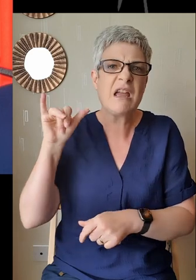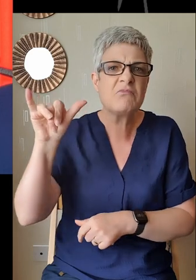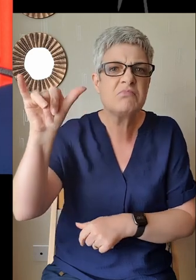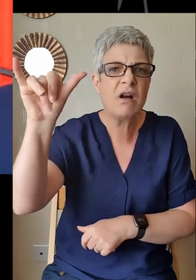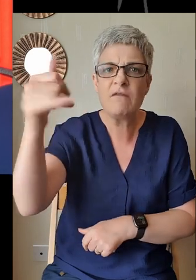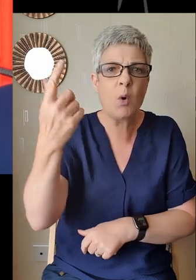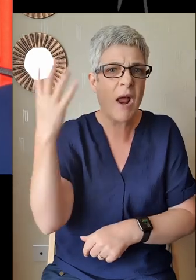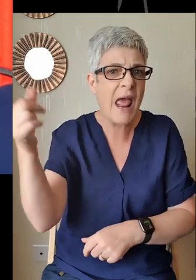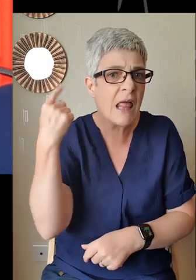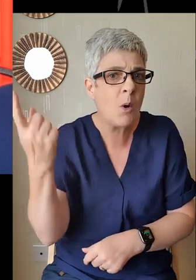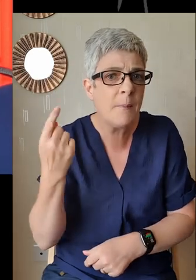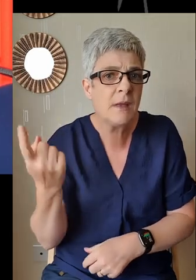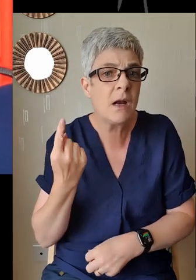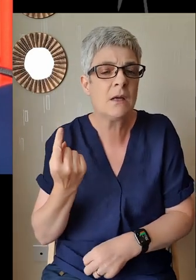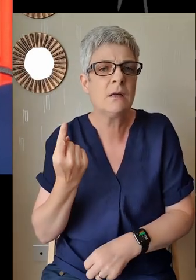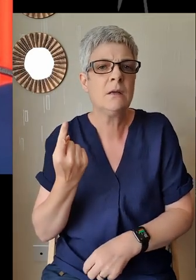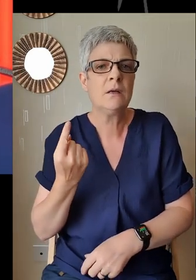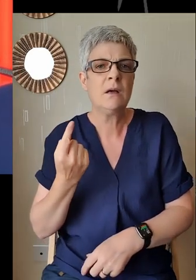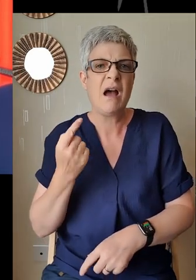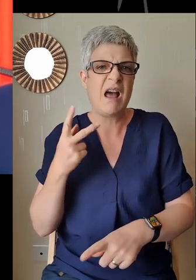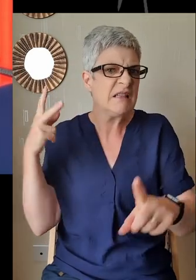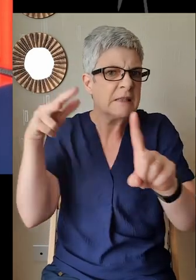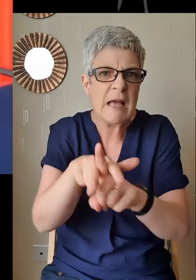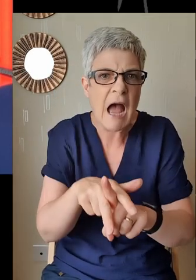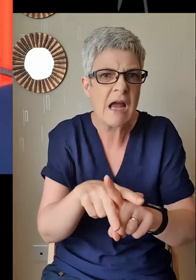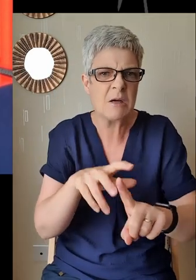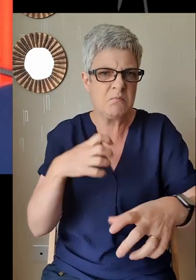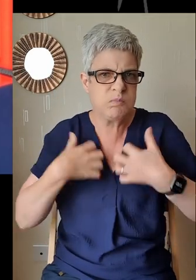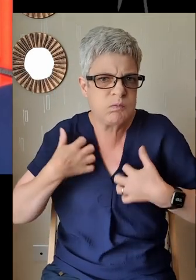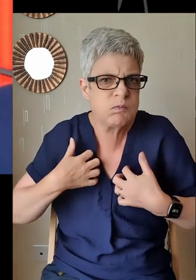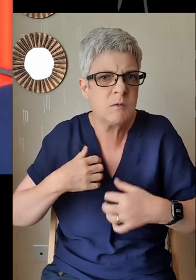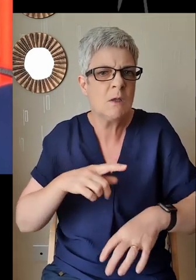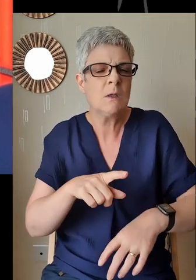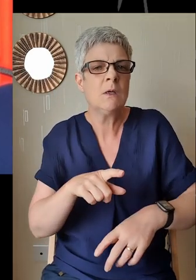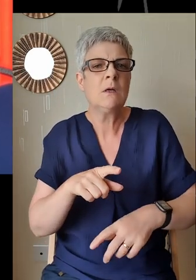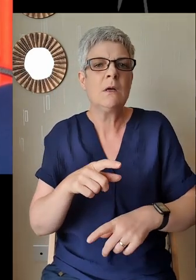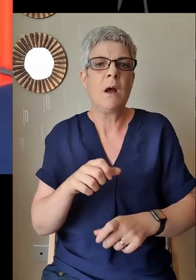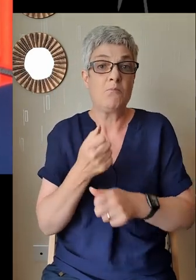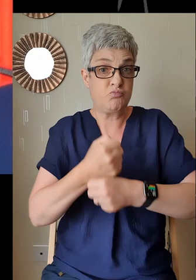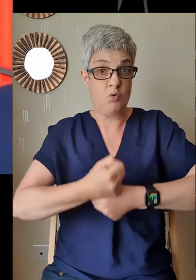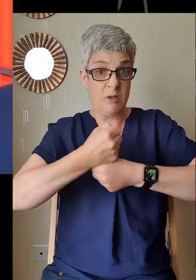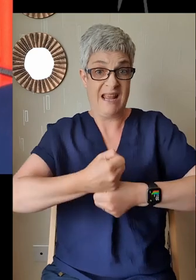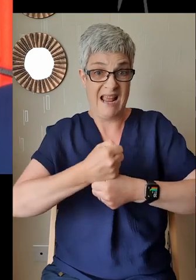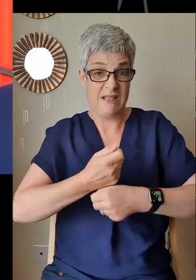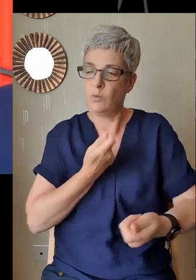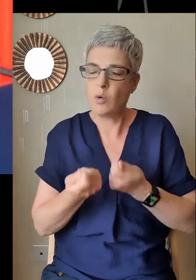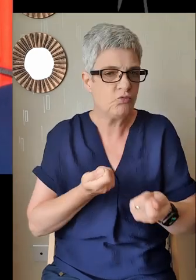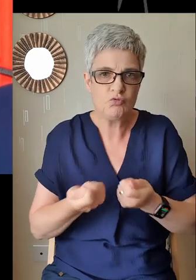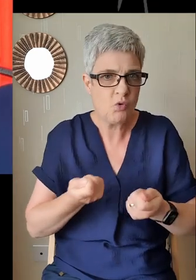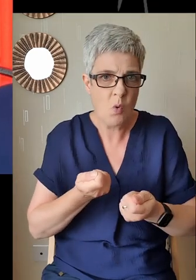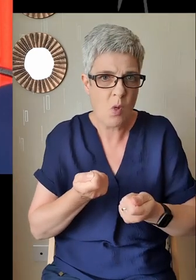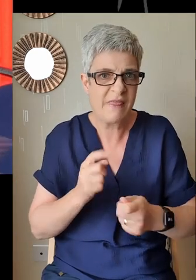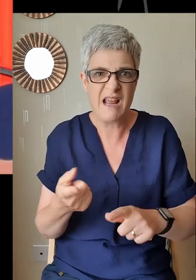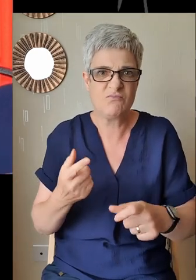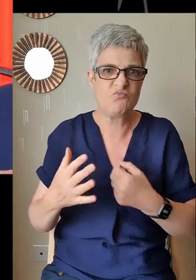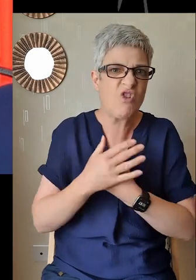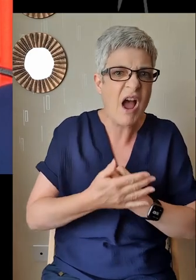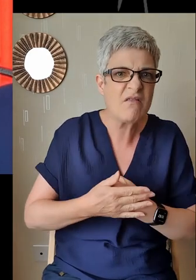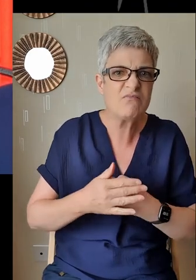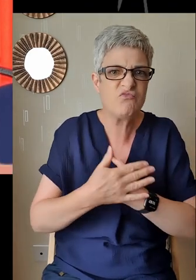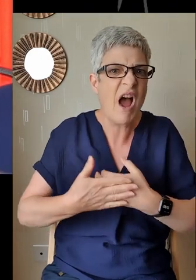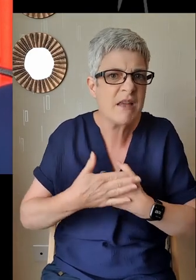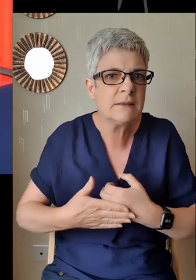a frenzied attack, a protest gets out of control and becomes a riot. The forest